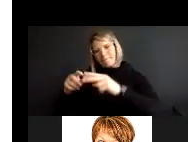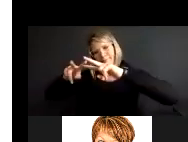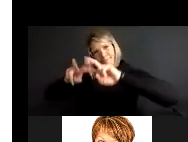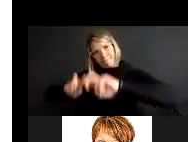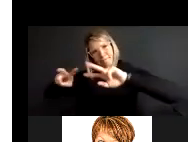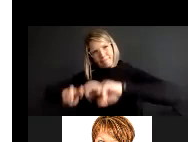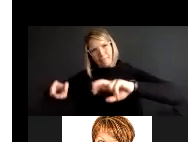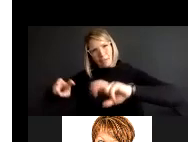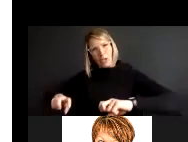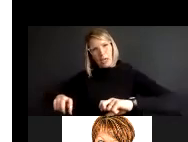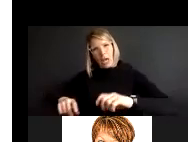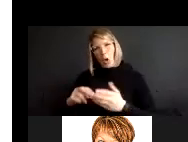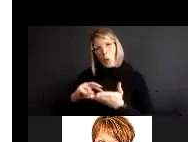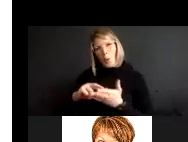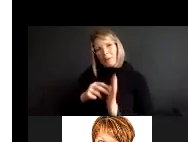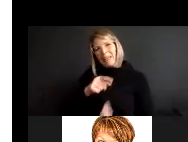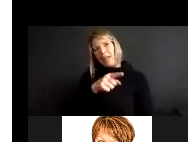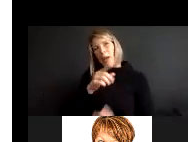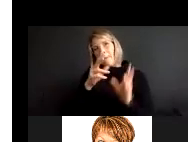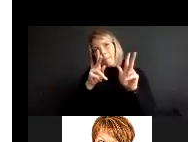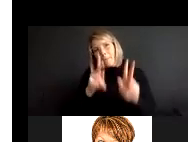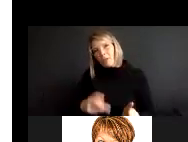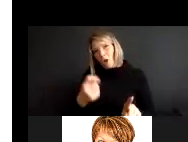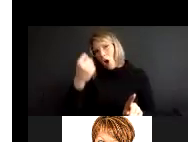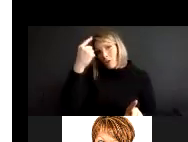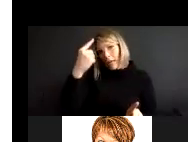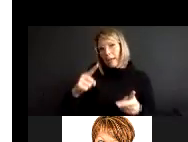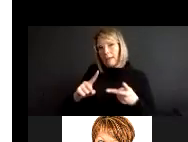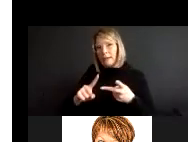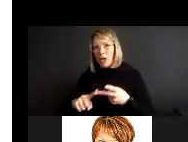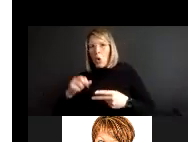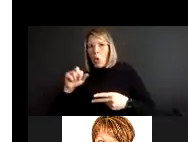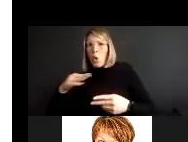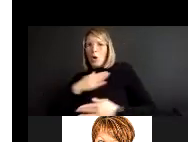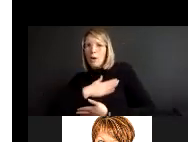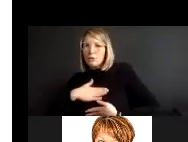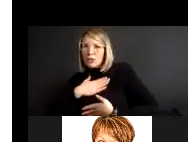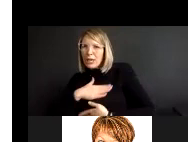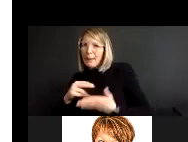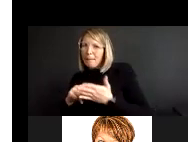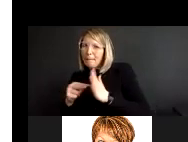What do we mean by appreciate? So definitely something that's kind of on our radar moving forward.